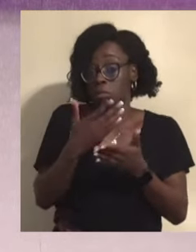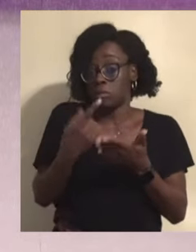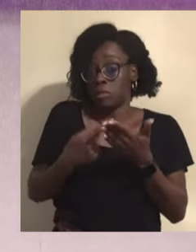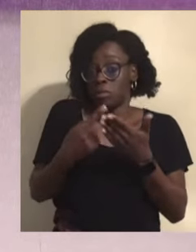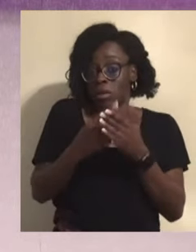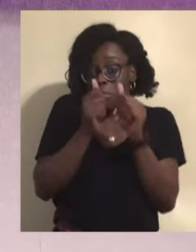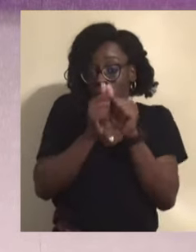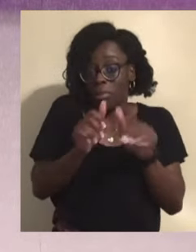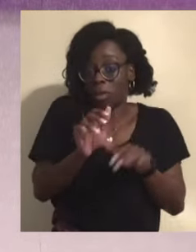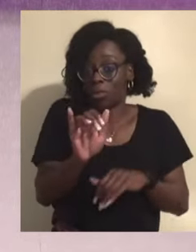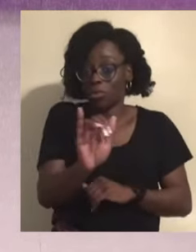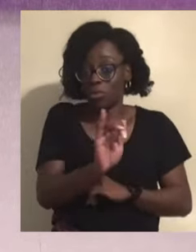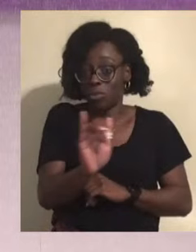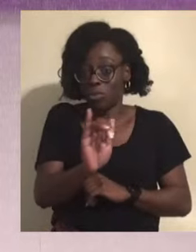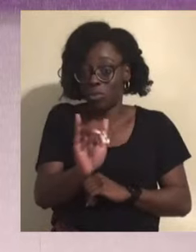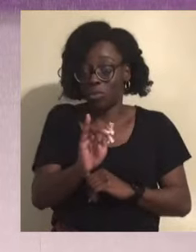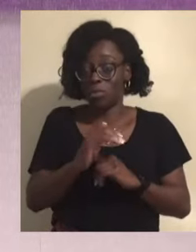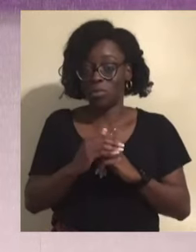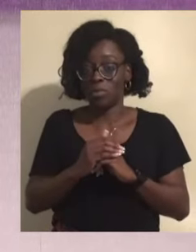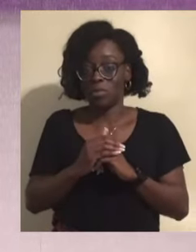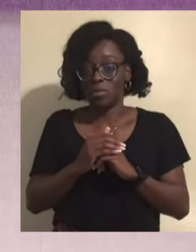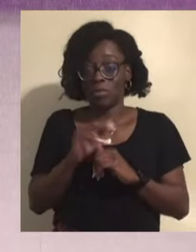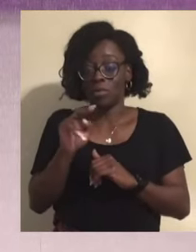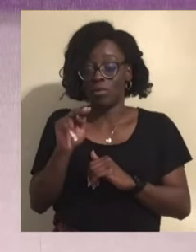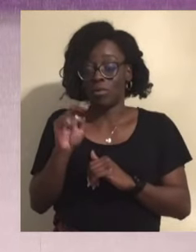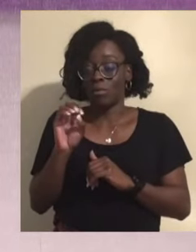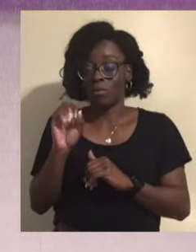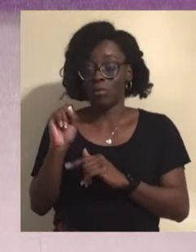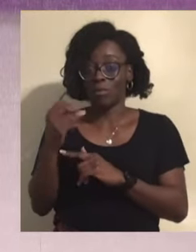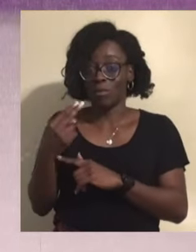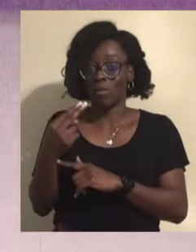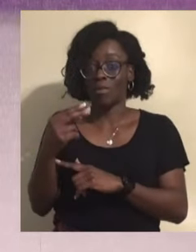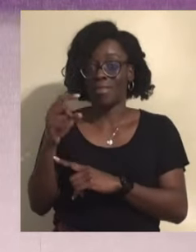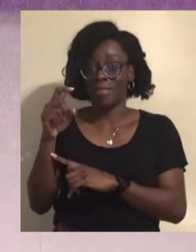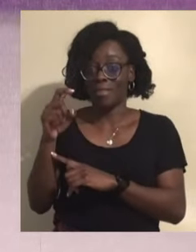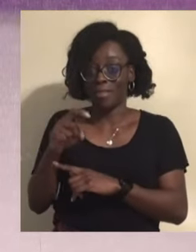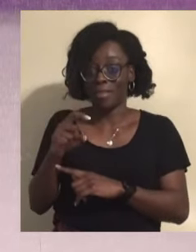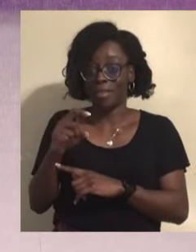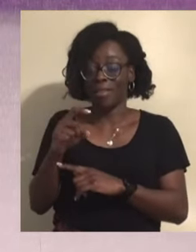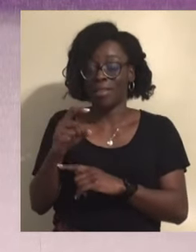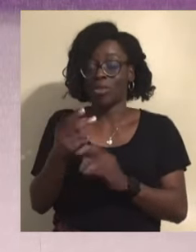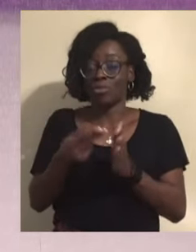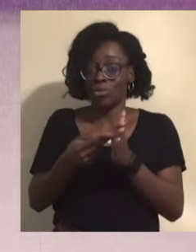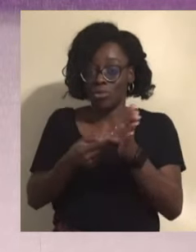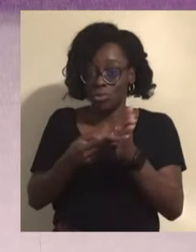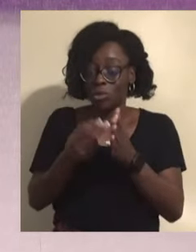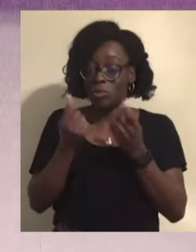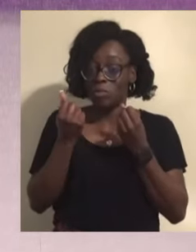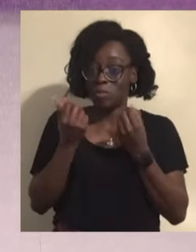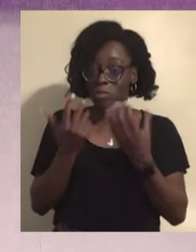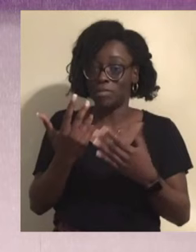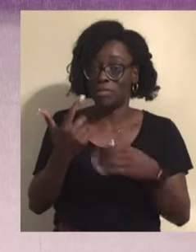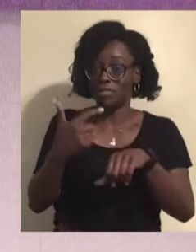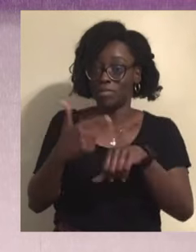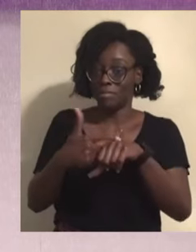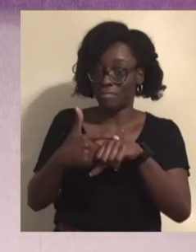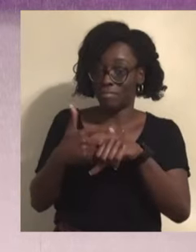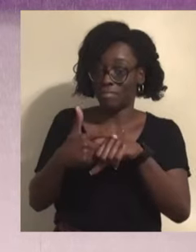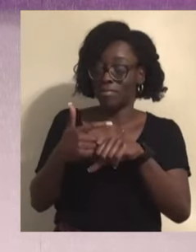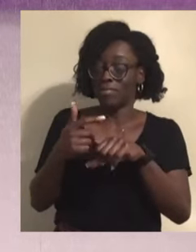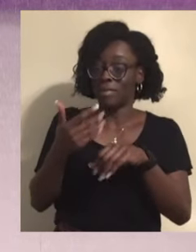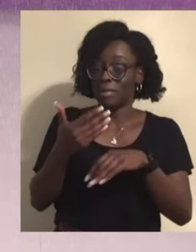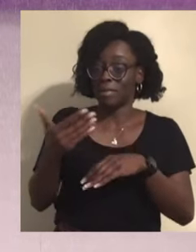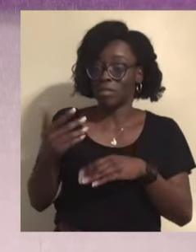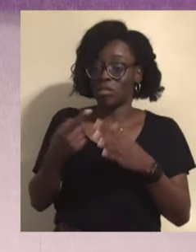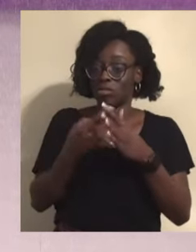because Noah needed the truth. Because a lot of times things start out a certain way, and everything